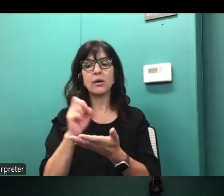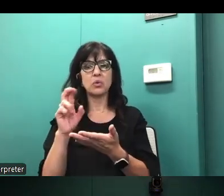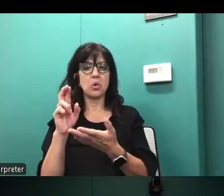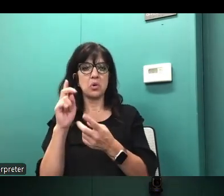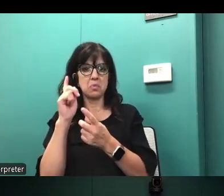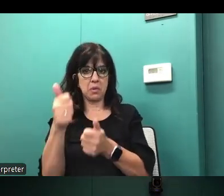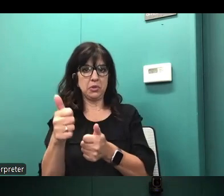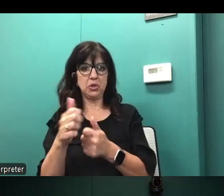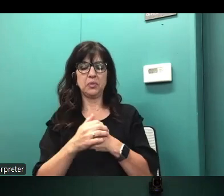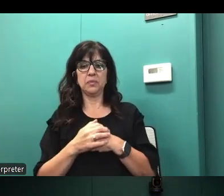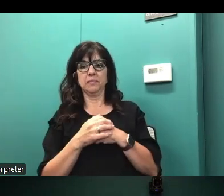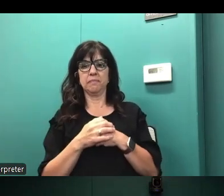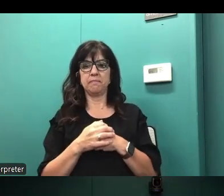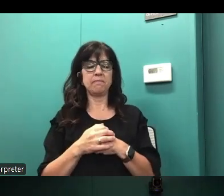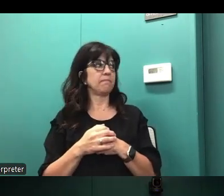whatever.